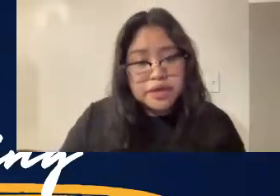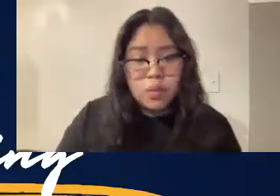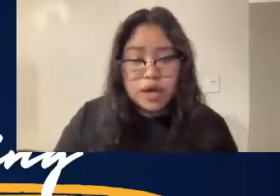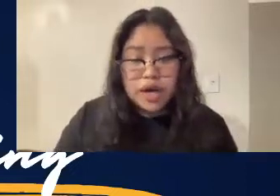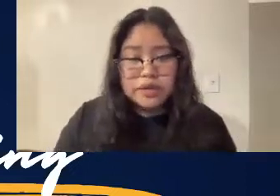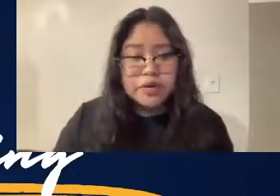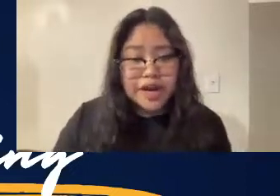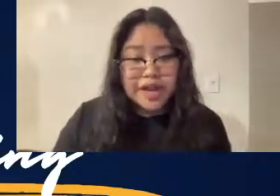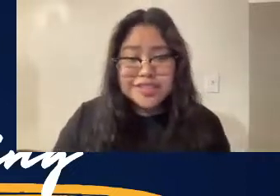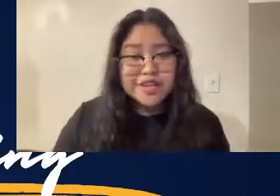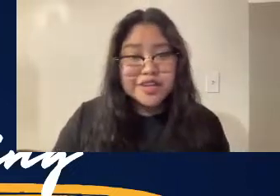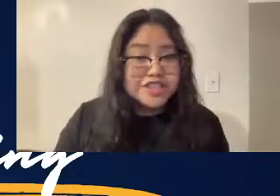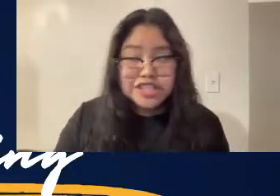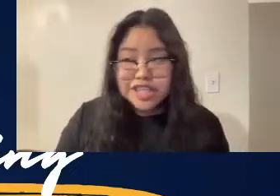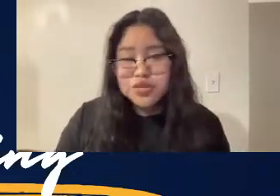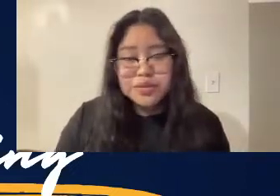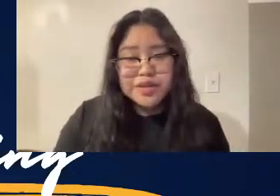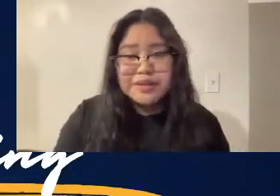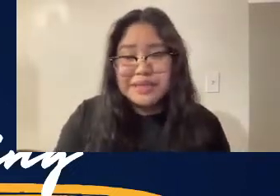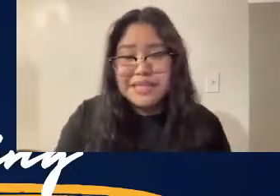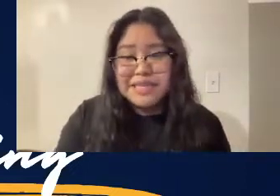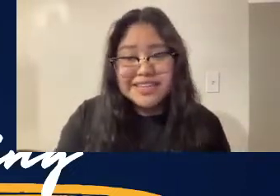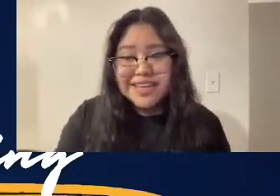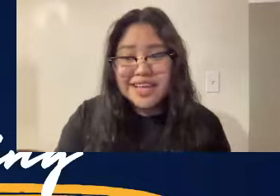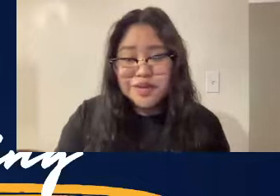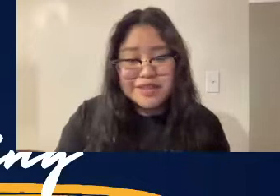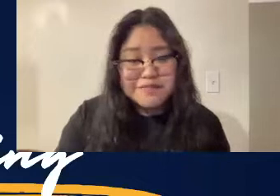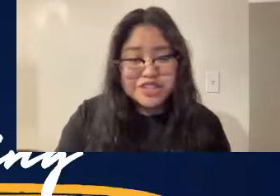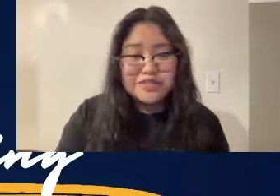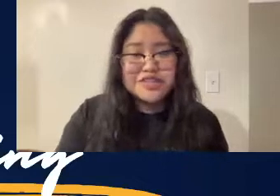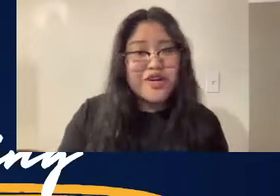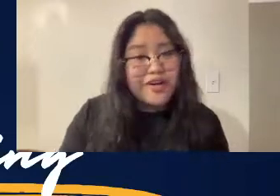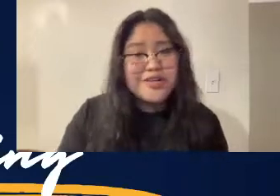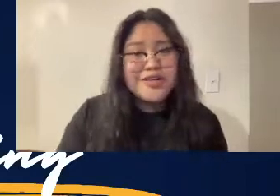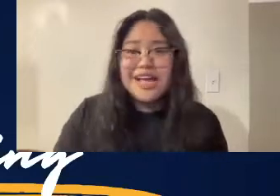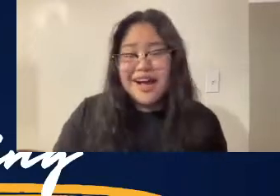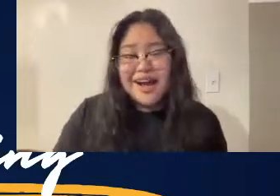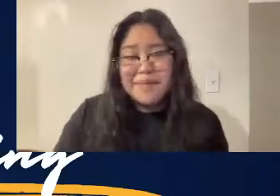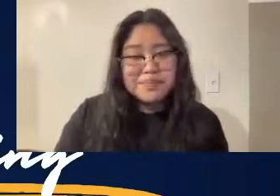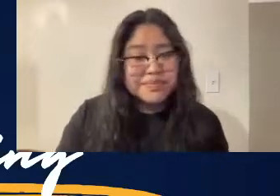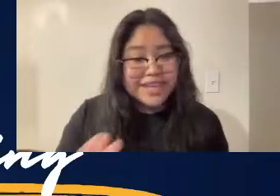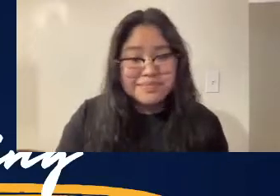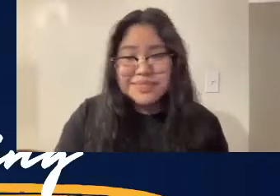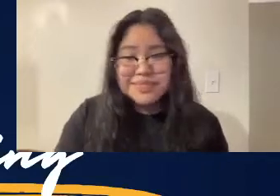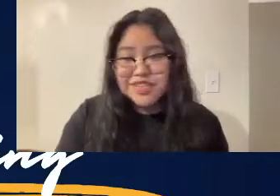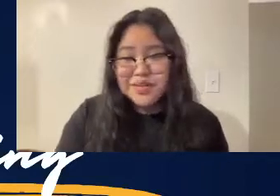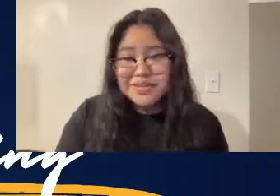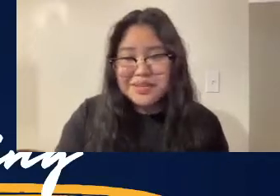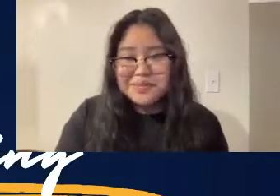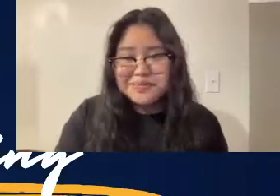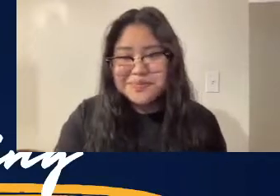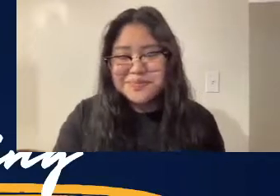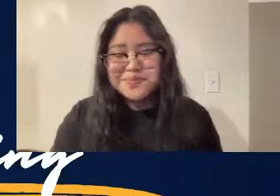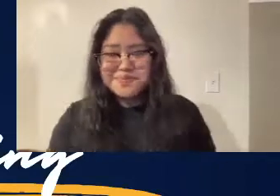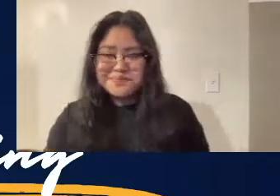up for our Democrats. Convention is truly only the beginning, as folks have mentioned on this call. Yeah, that is all.